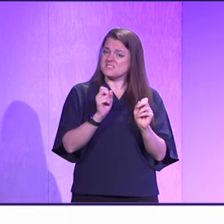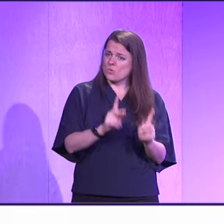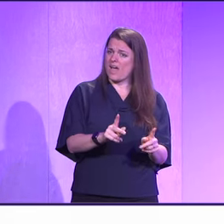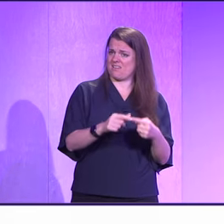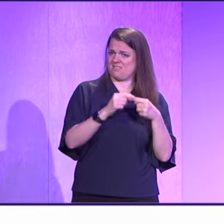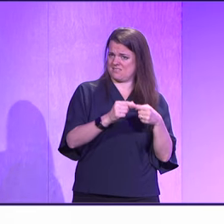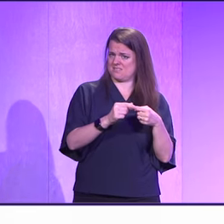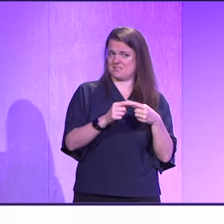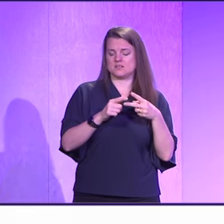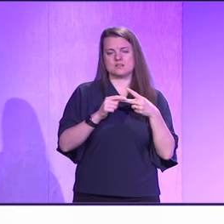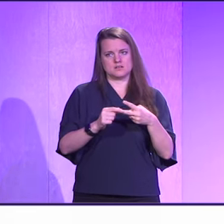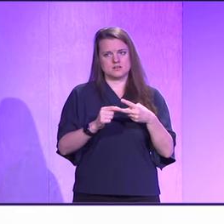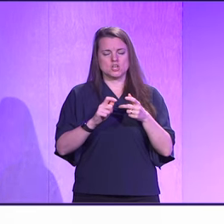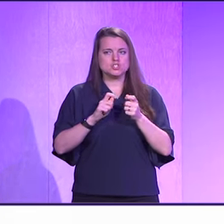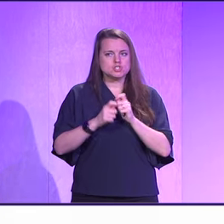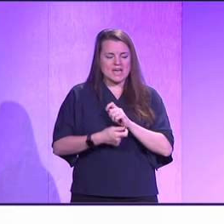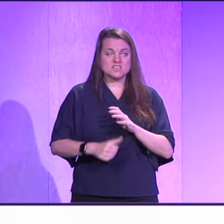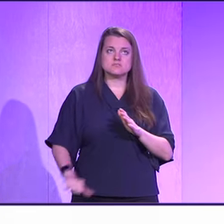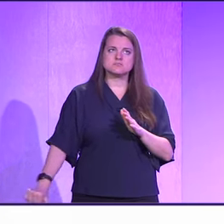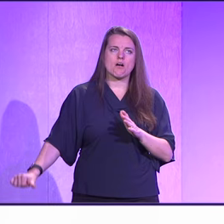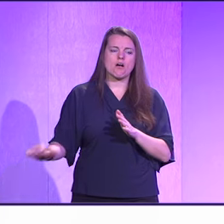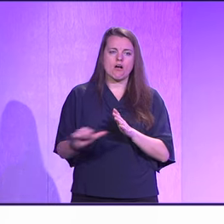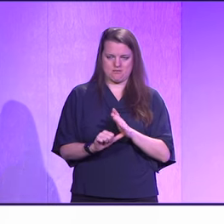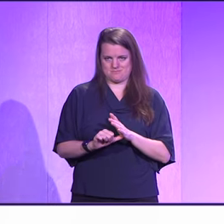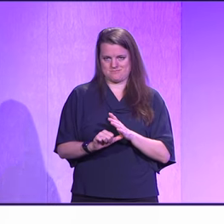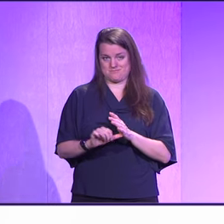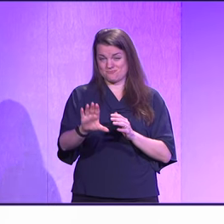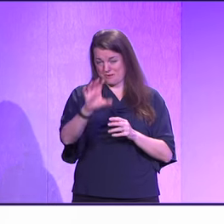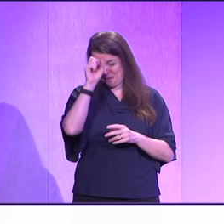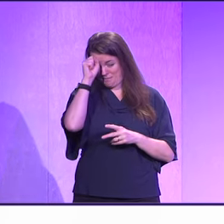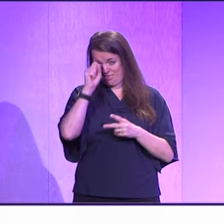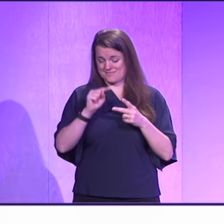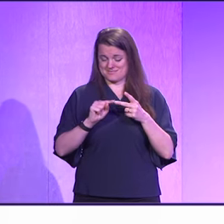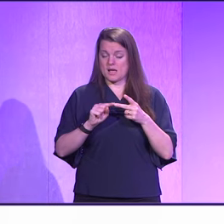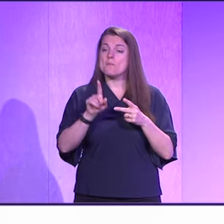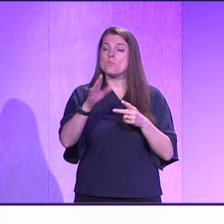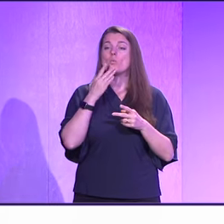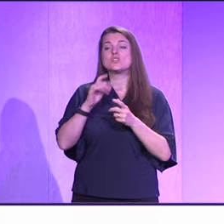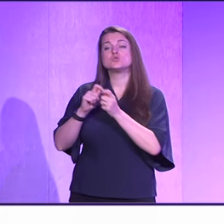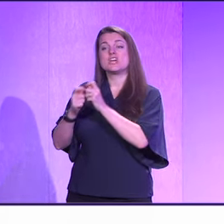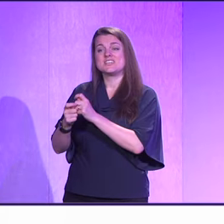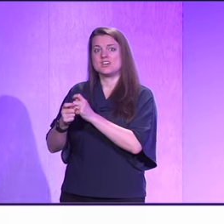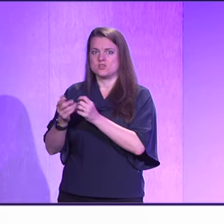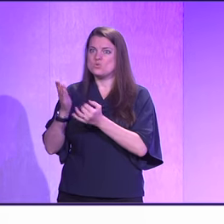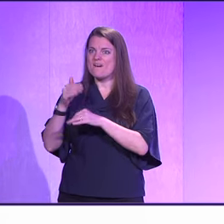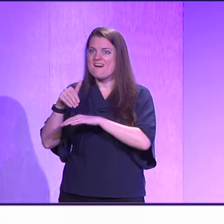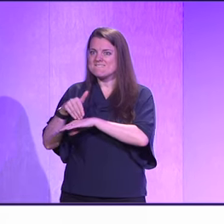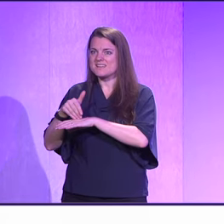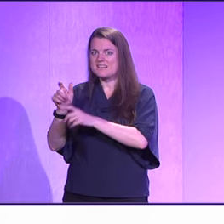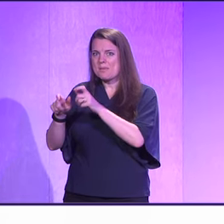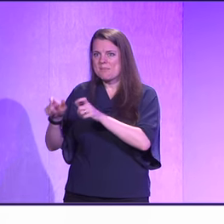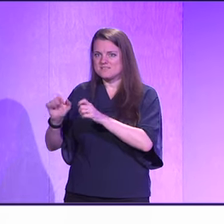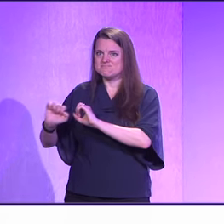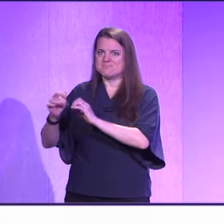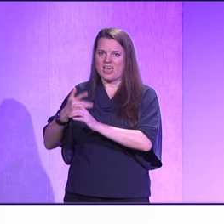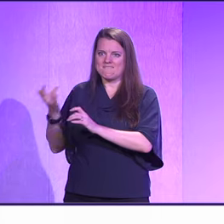Change is hard. Like I said, please understand when you're making change in organizations, you are changing people's lives. Right? This does have impact on them. They will go